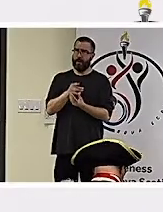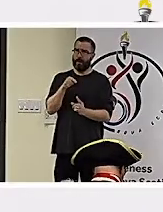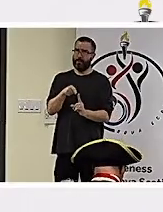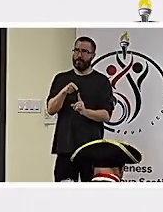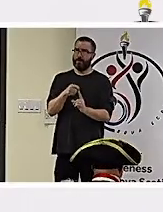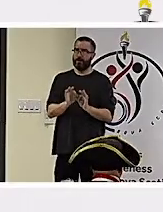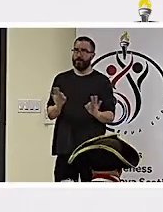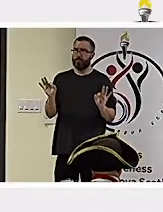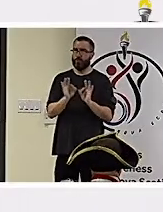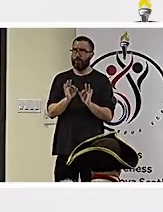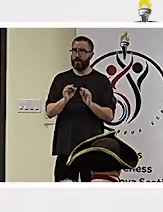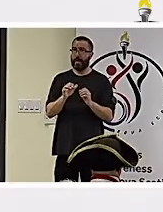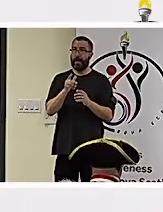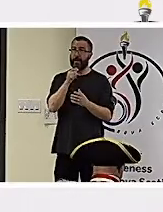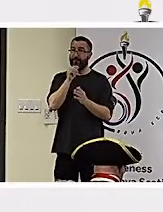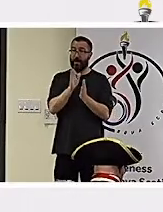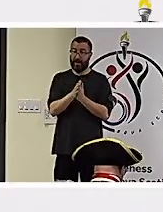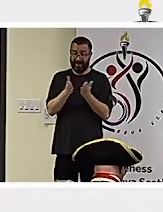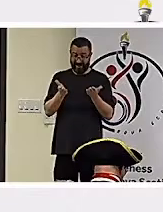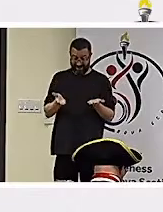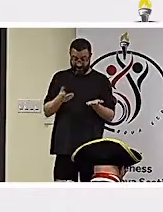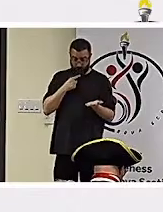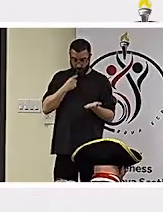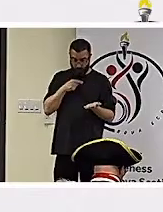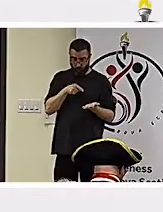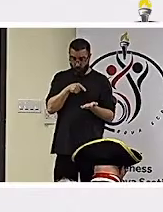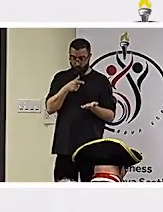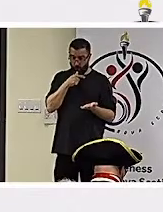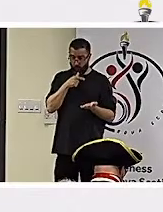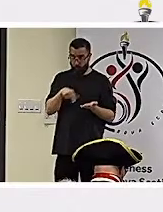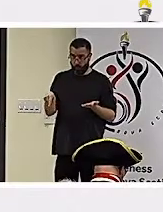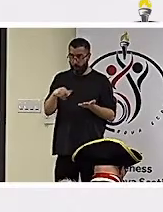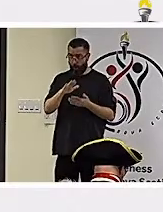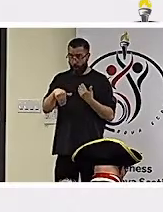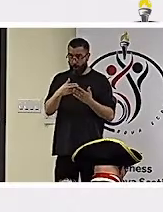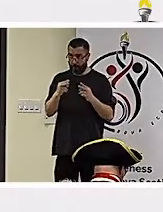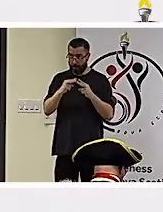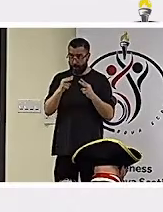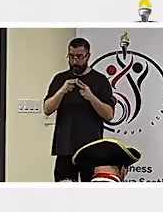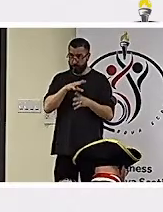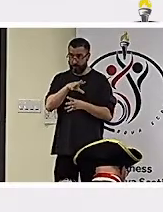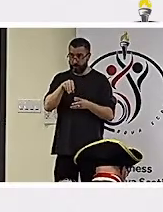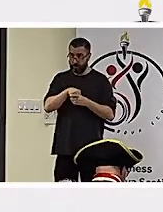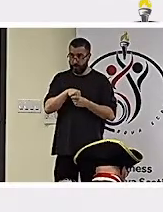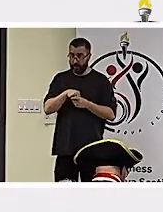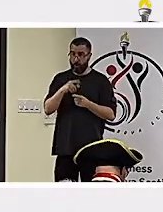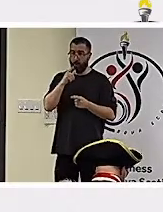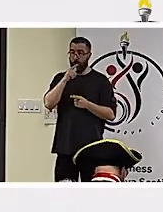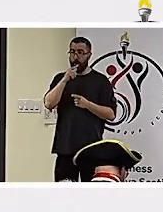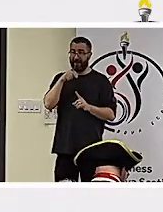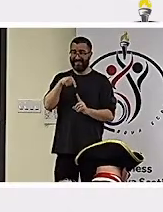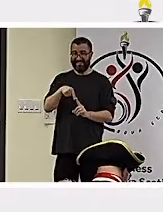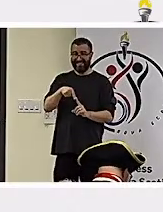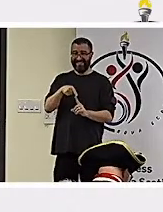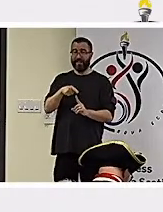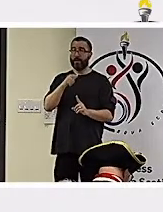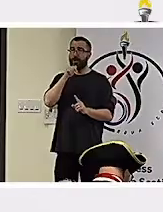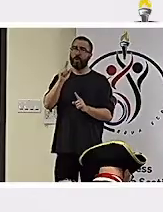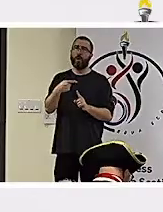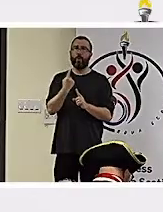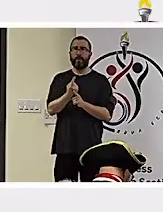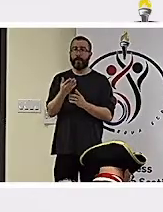and many of the partners who make this work not just navigable,